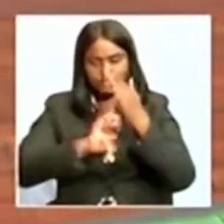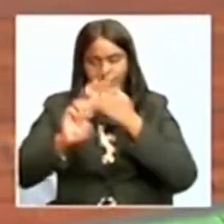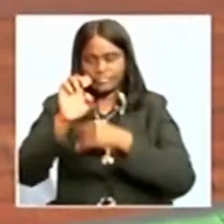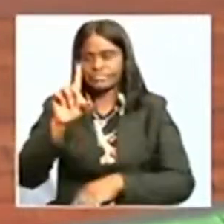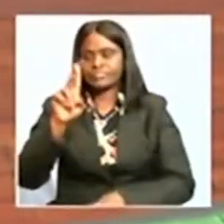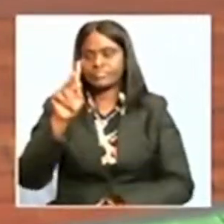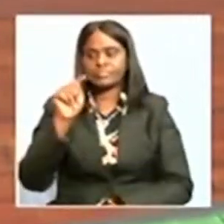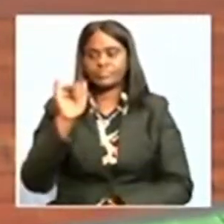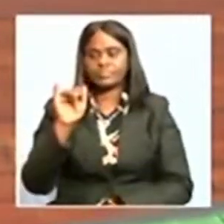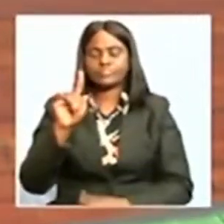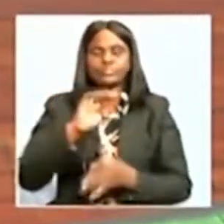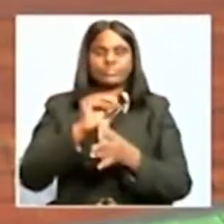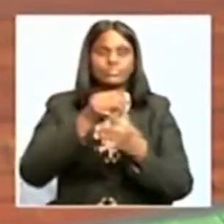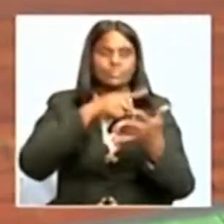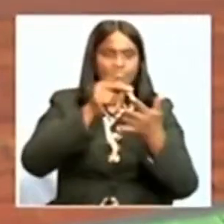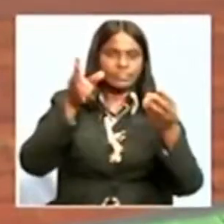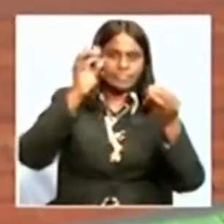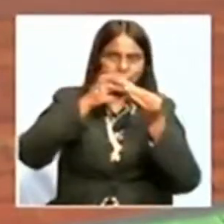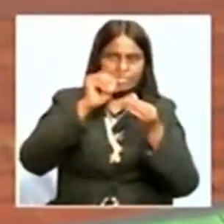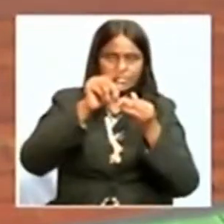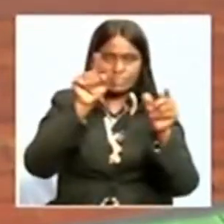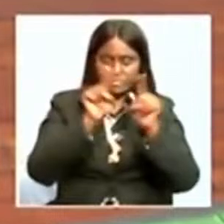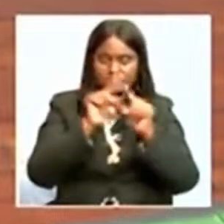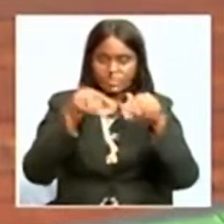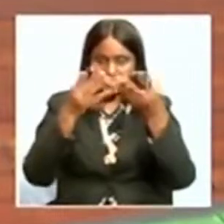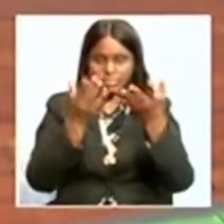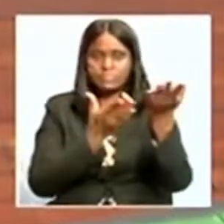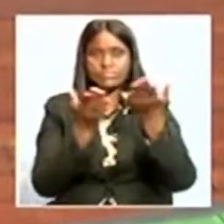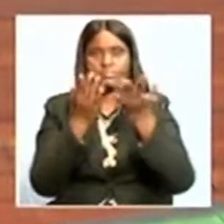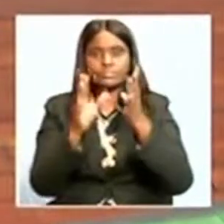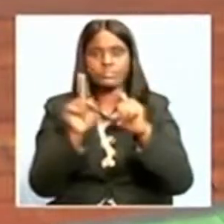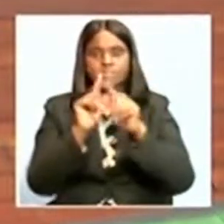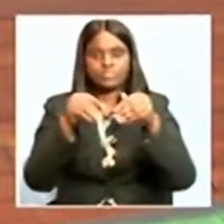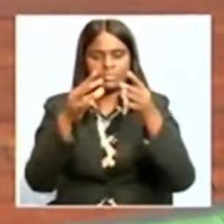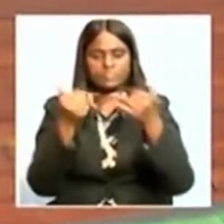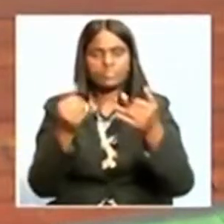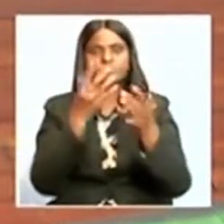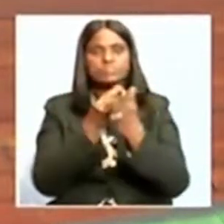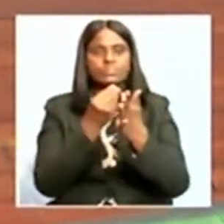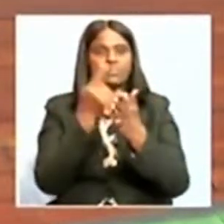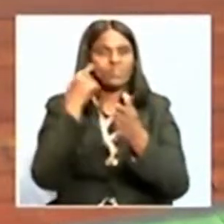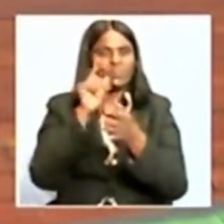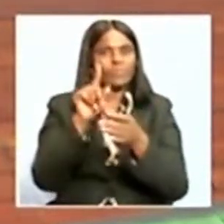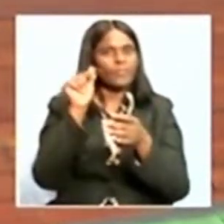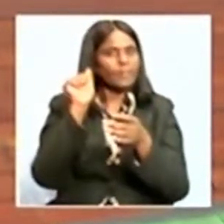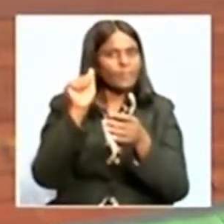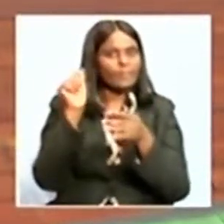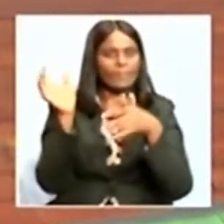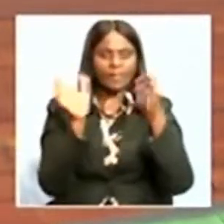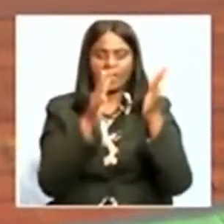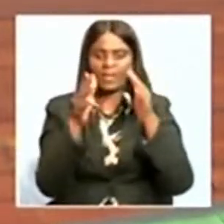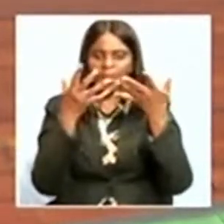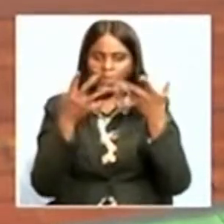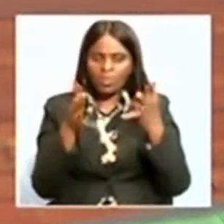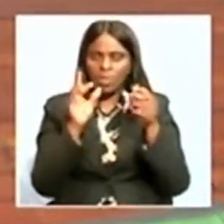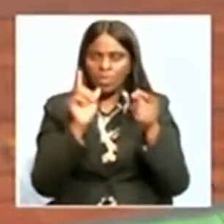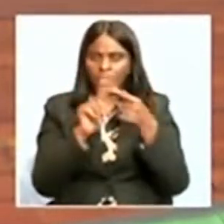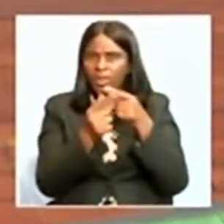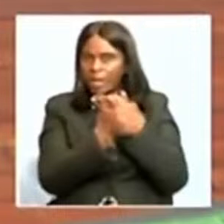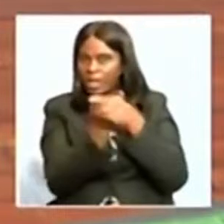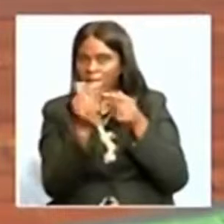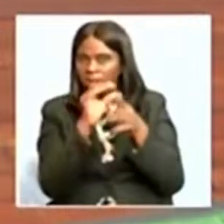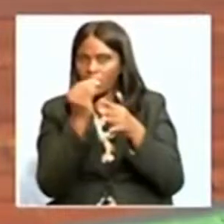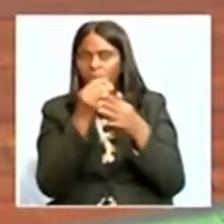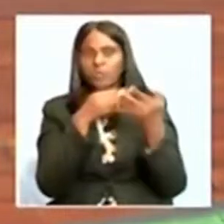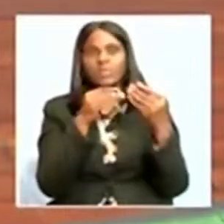or payable. In addition, the clause requires a service provider to submit a return of airtime consumed, lost, or otherwise disposed